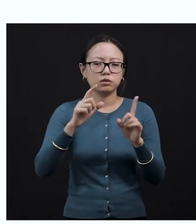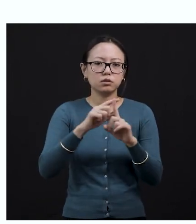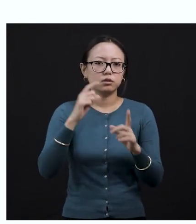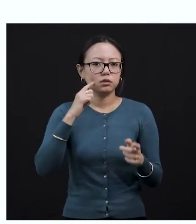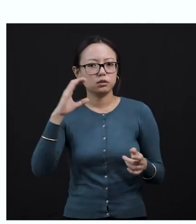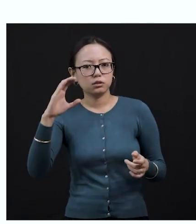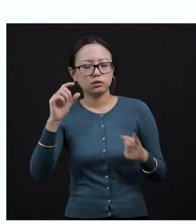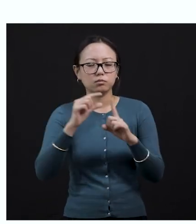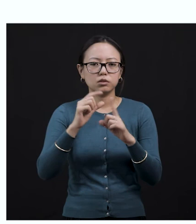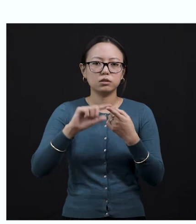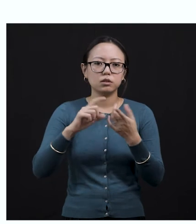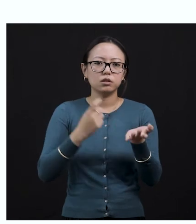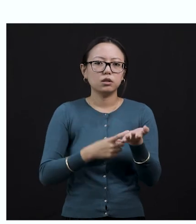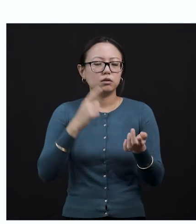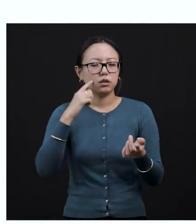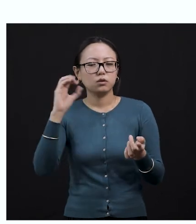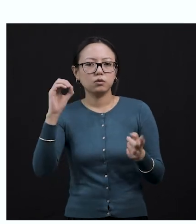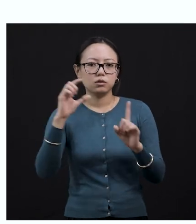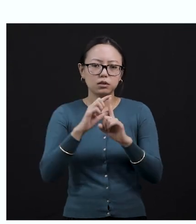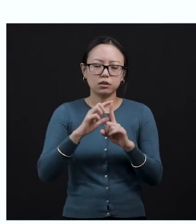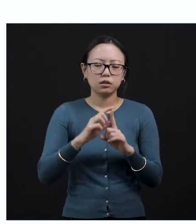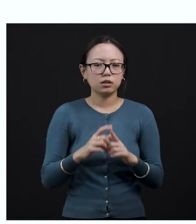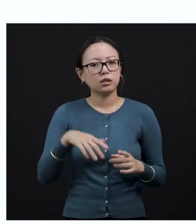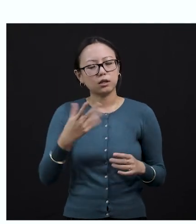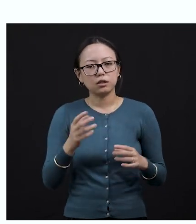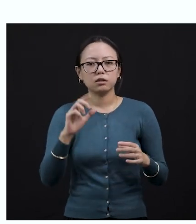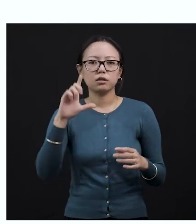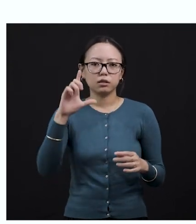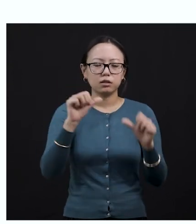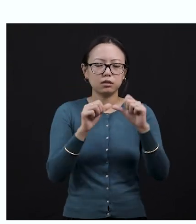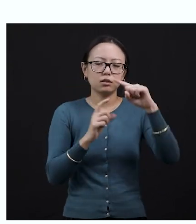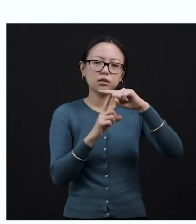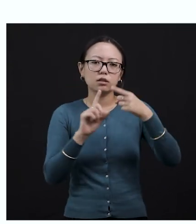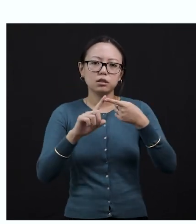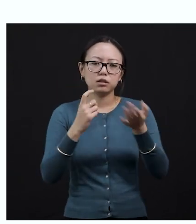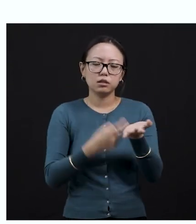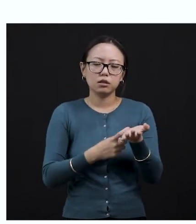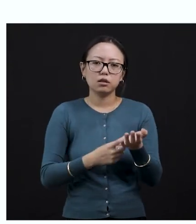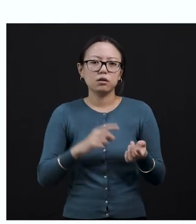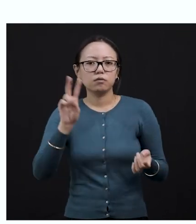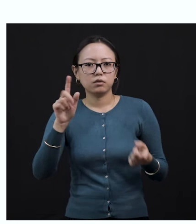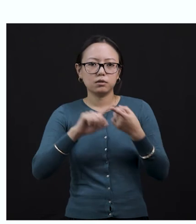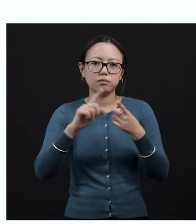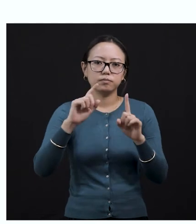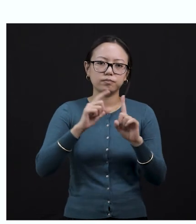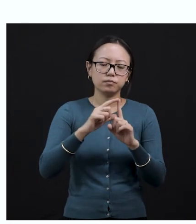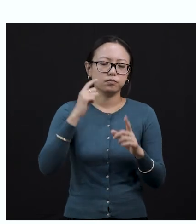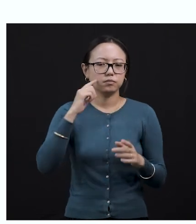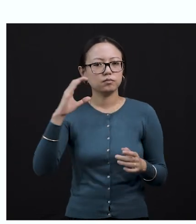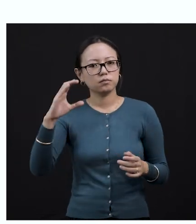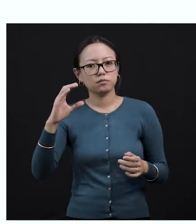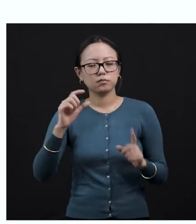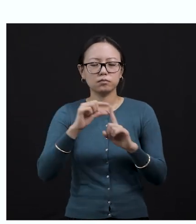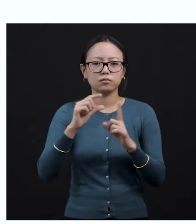1000 BC to 600 BC. Now, why there are two classifications is because during the